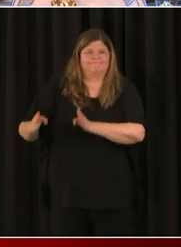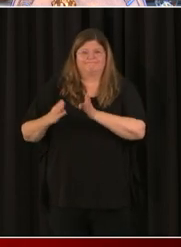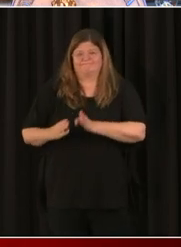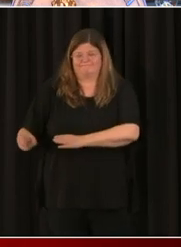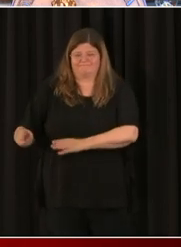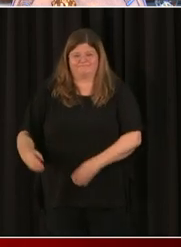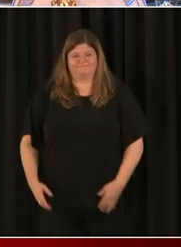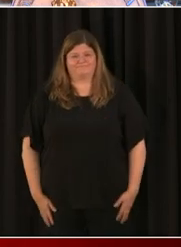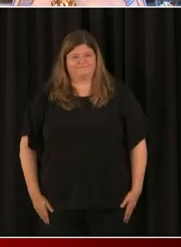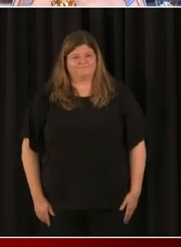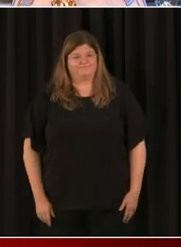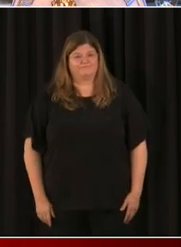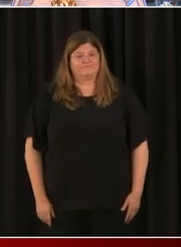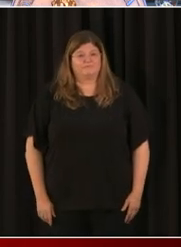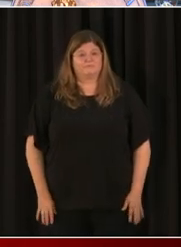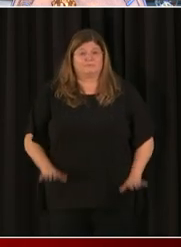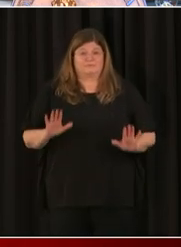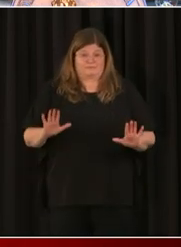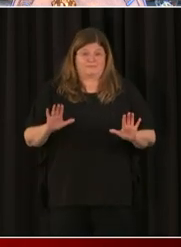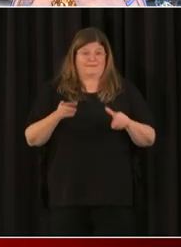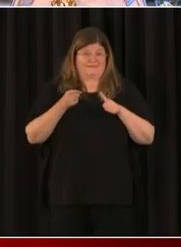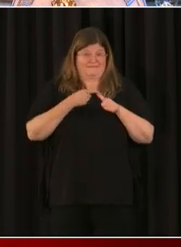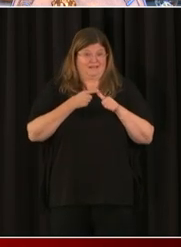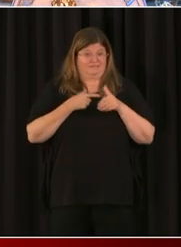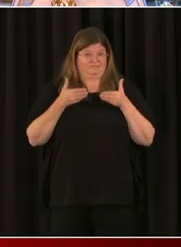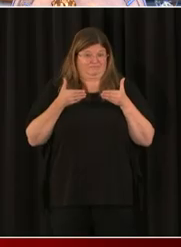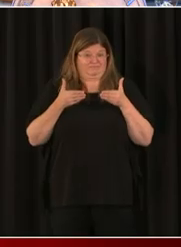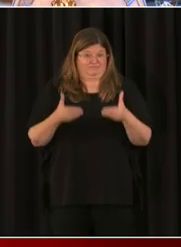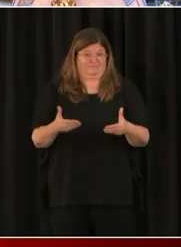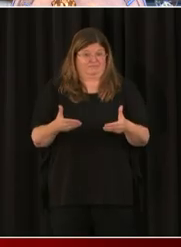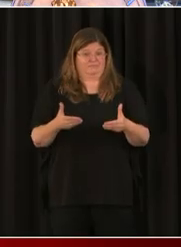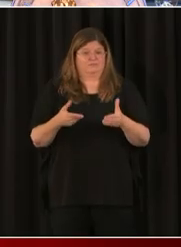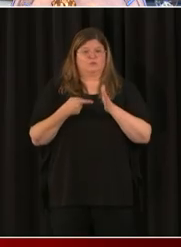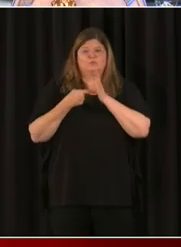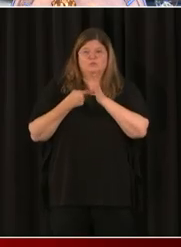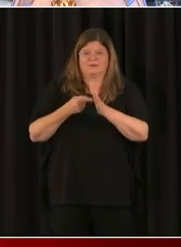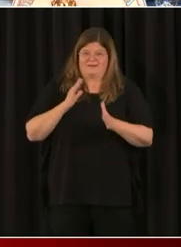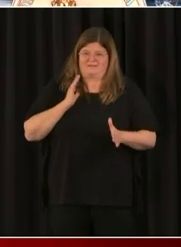Let me start by showing our